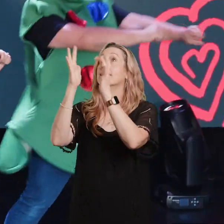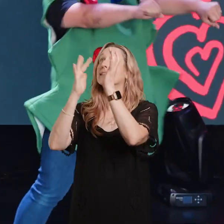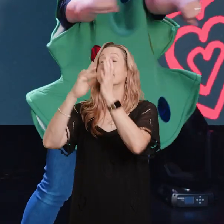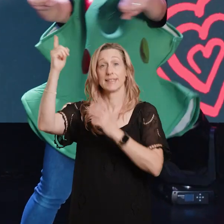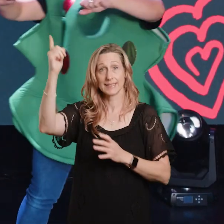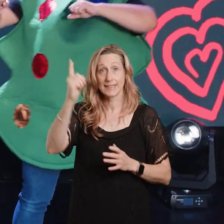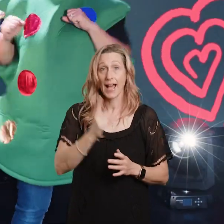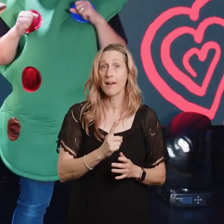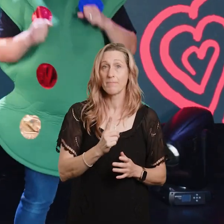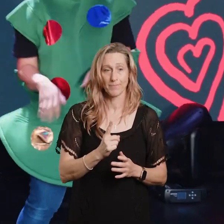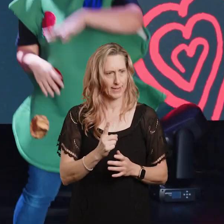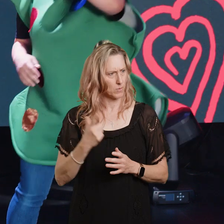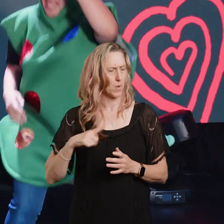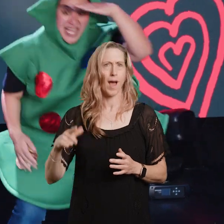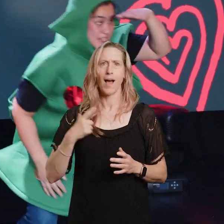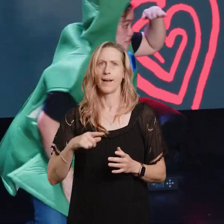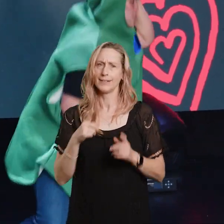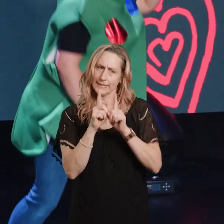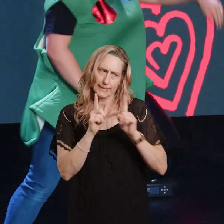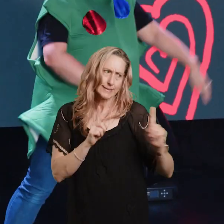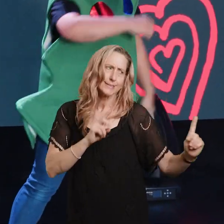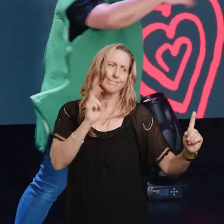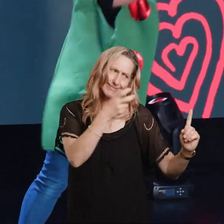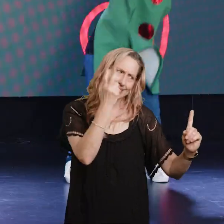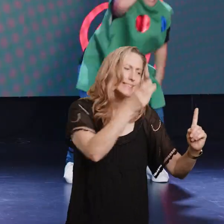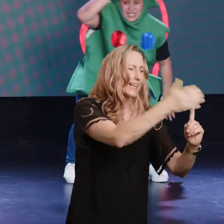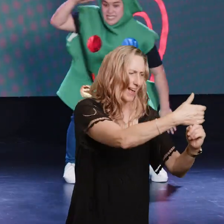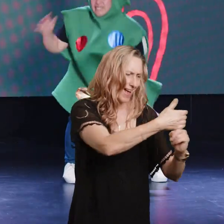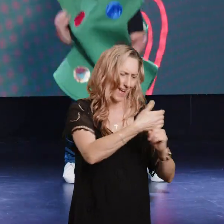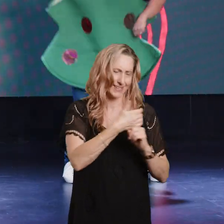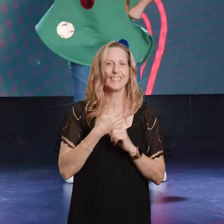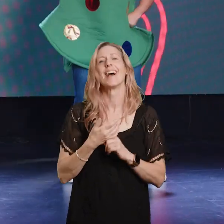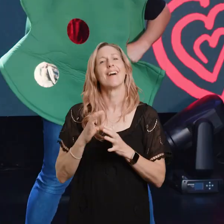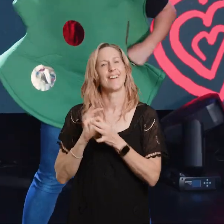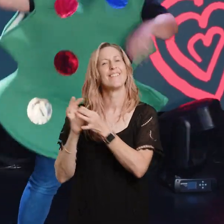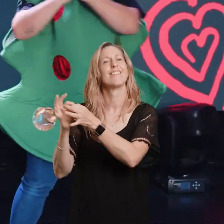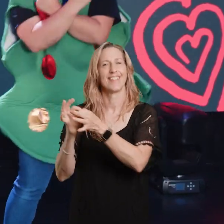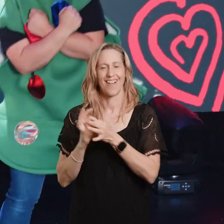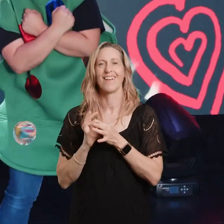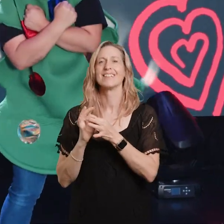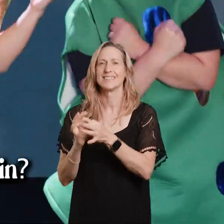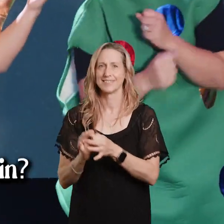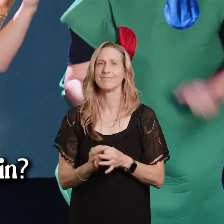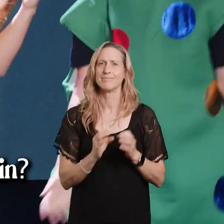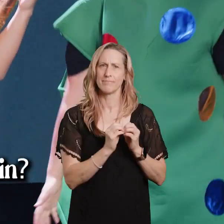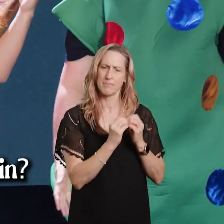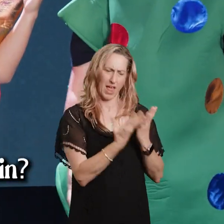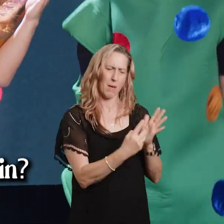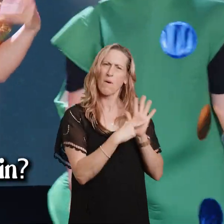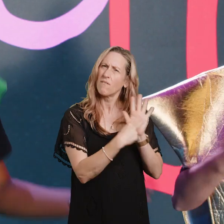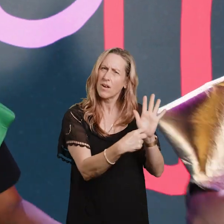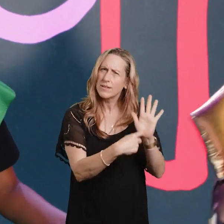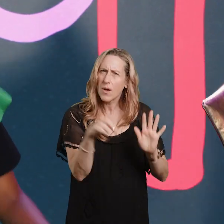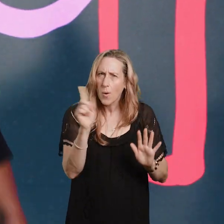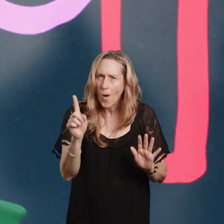the Son of Man came to seek, seek and save the lost. What's that verse